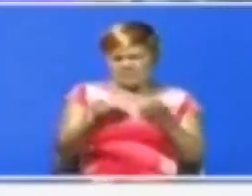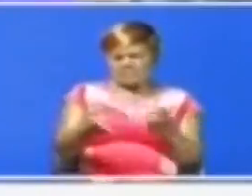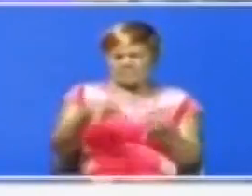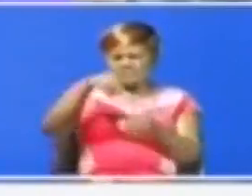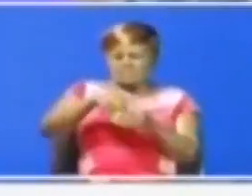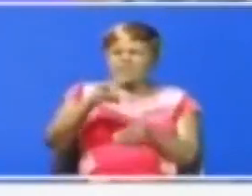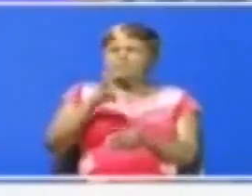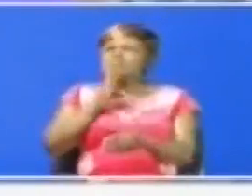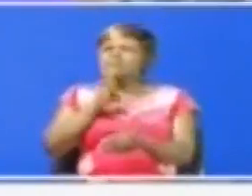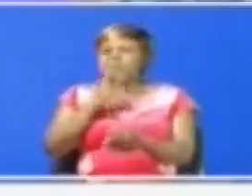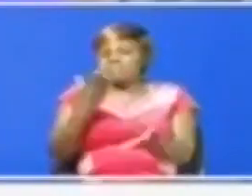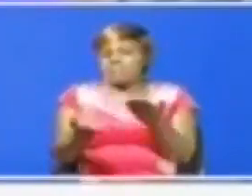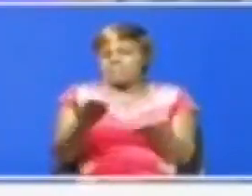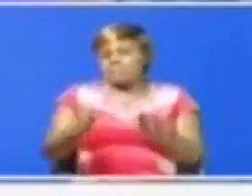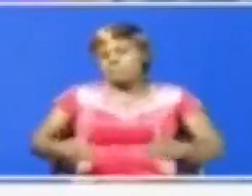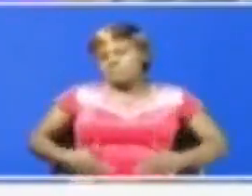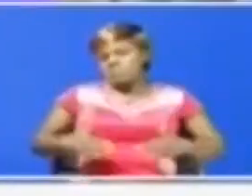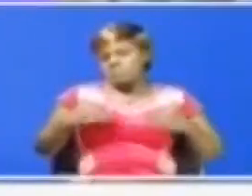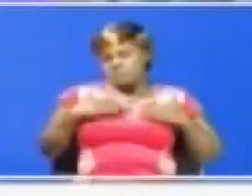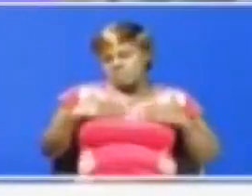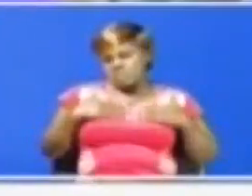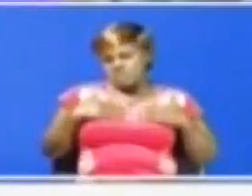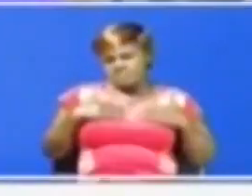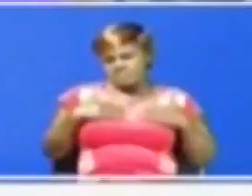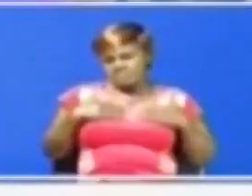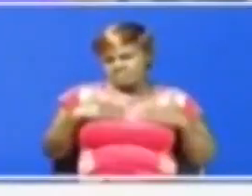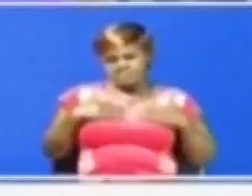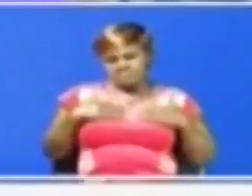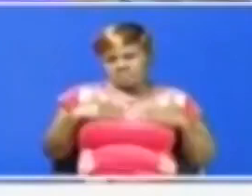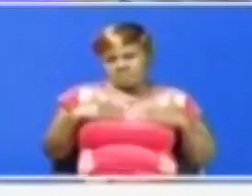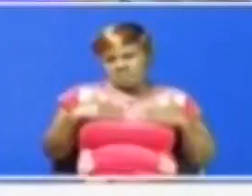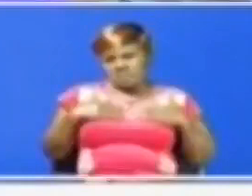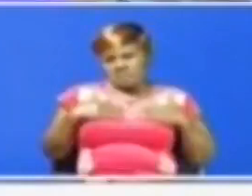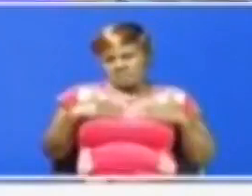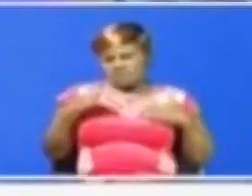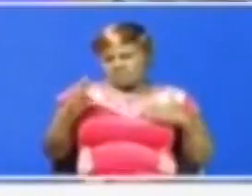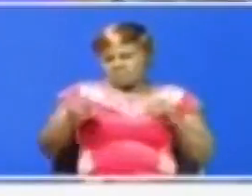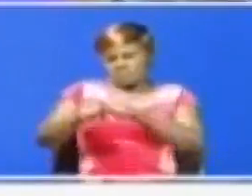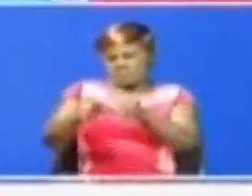most likely the bodies have deteriorated